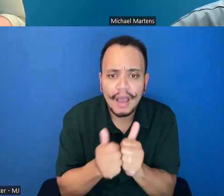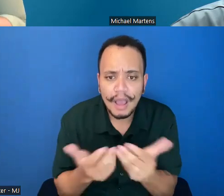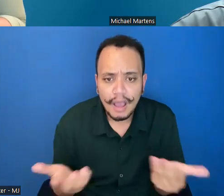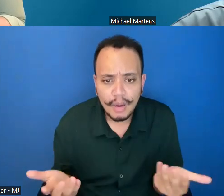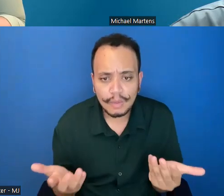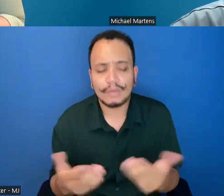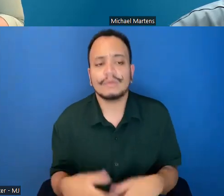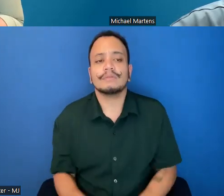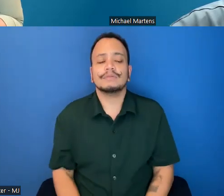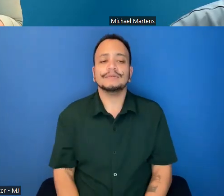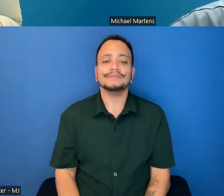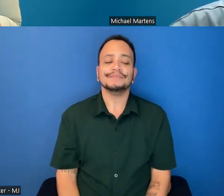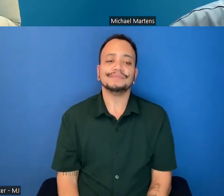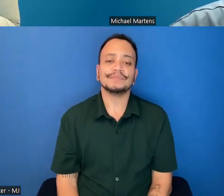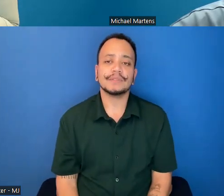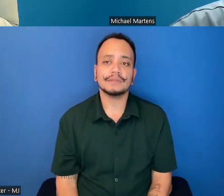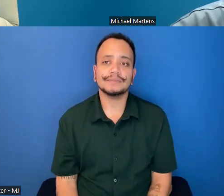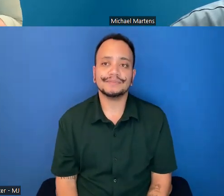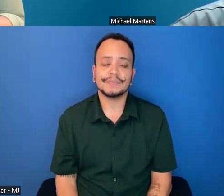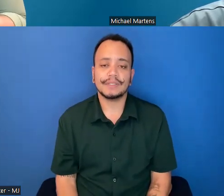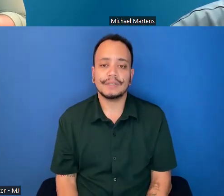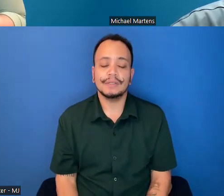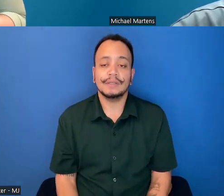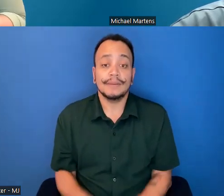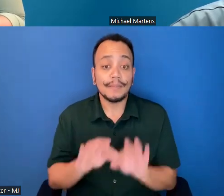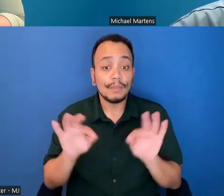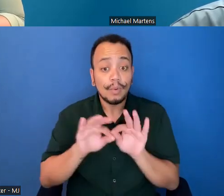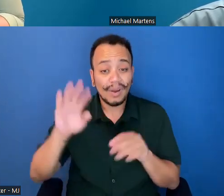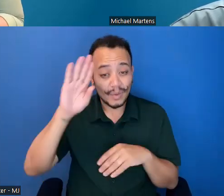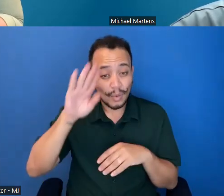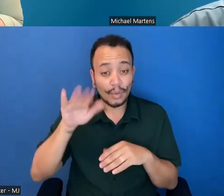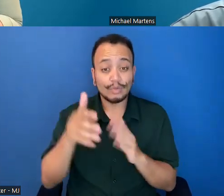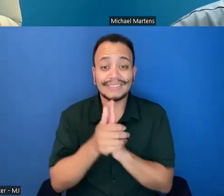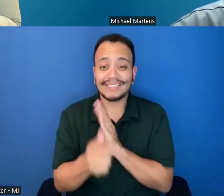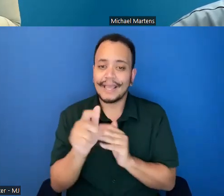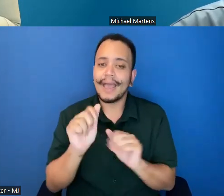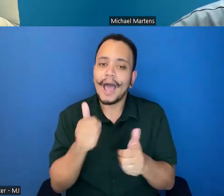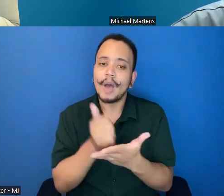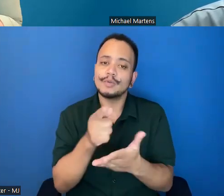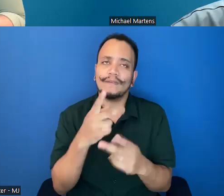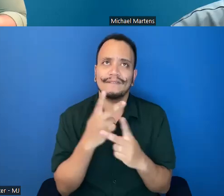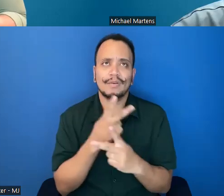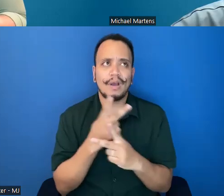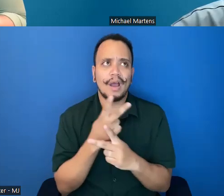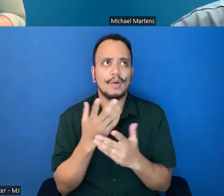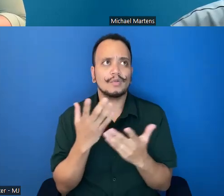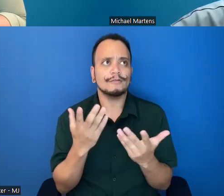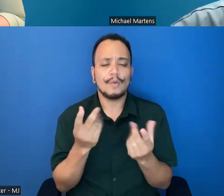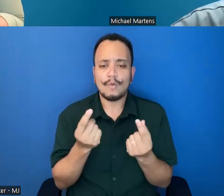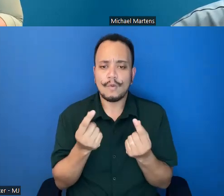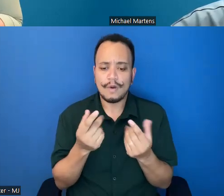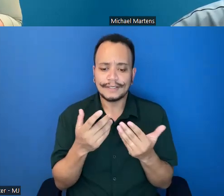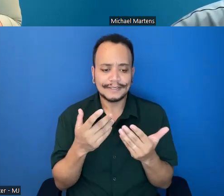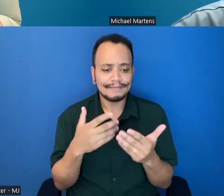working here? Knowing your skills helps you also to figure out the next sort